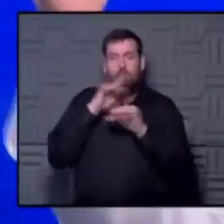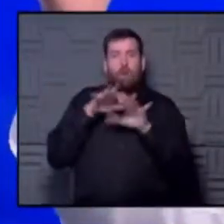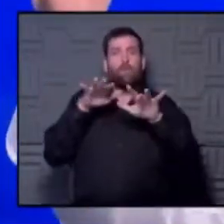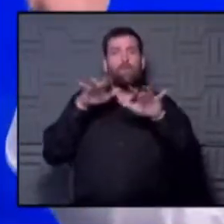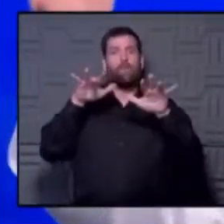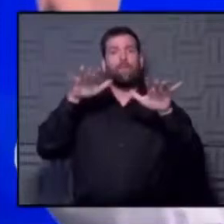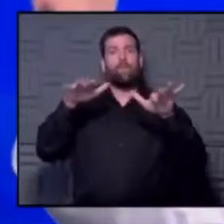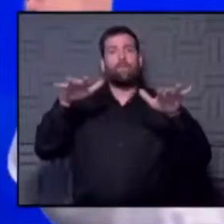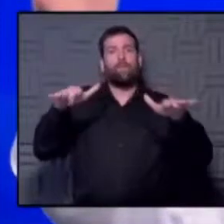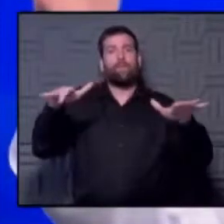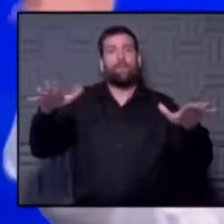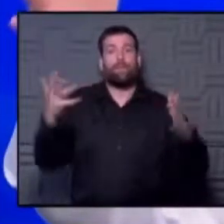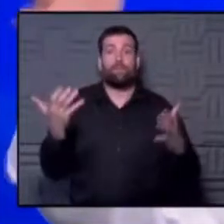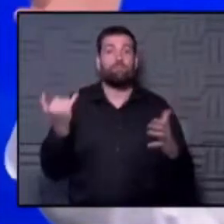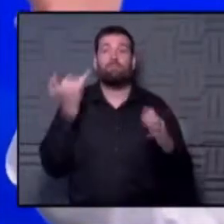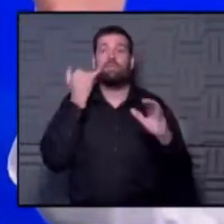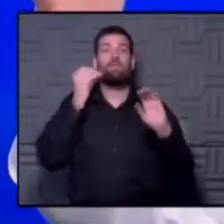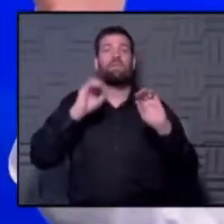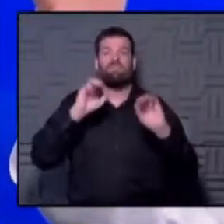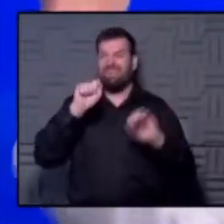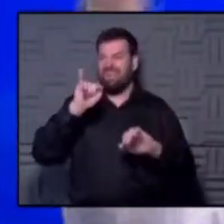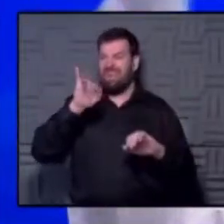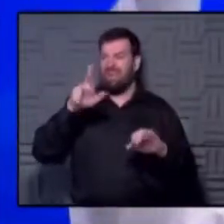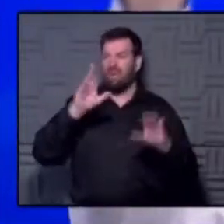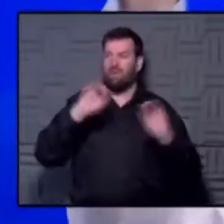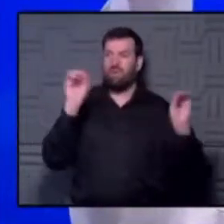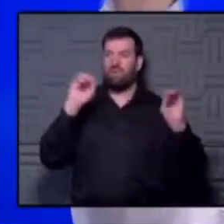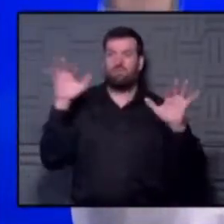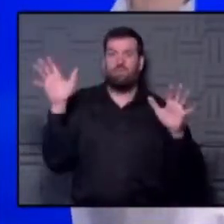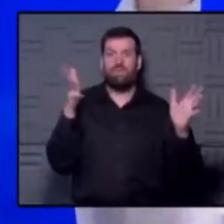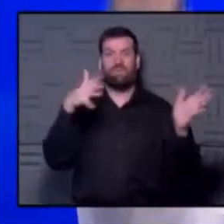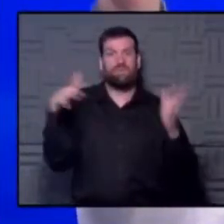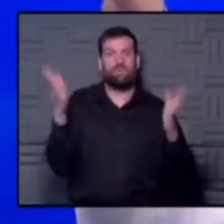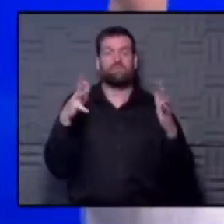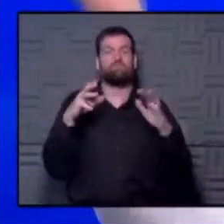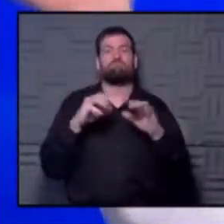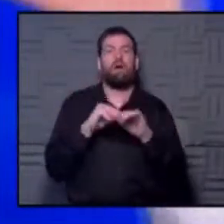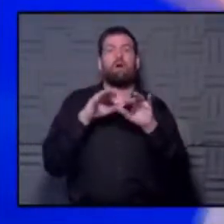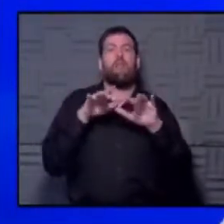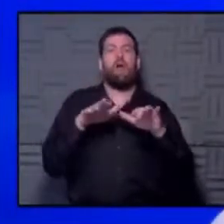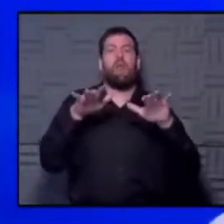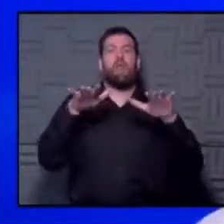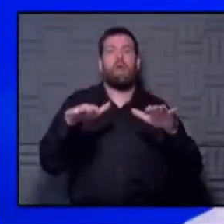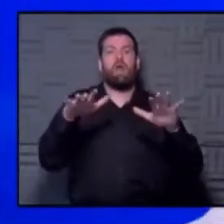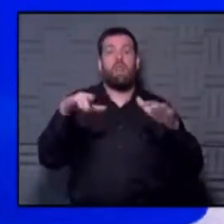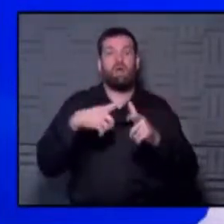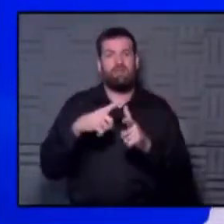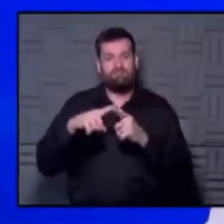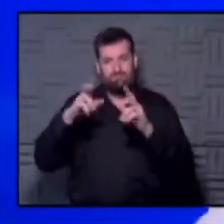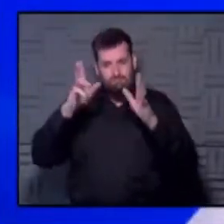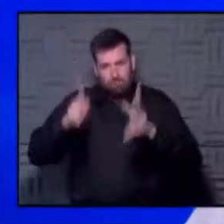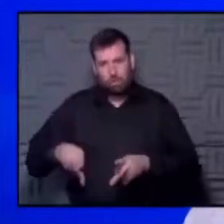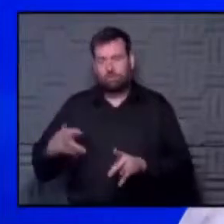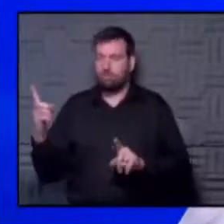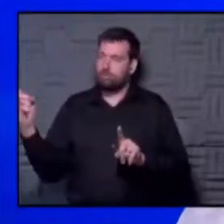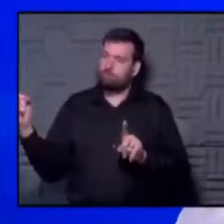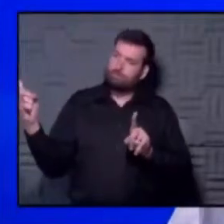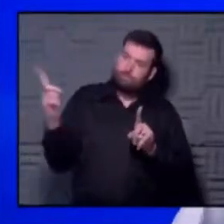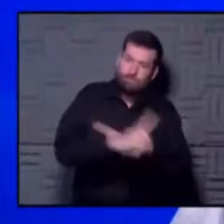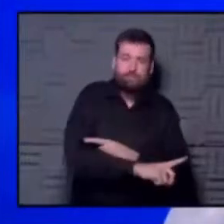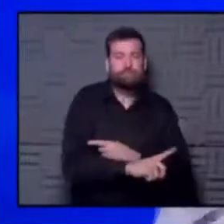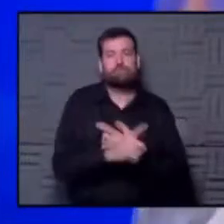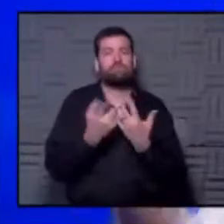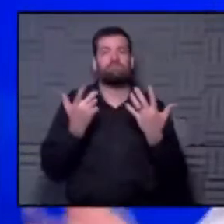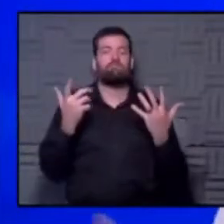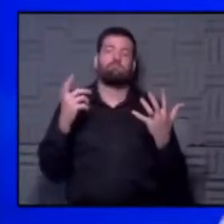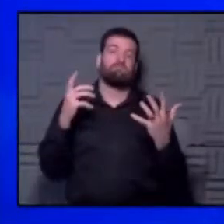just sit there. If there's no movement of the air in the room, the breath cloud just sits there, and somebody else walks through your breath cloud or is close to you, you're talking to each other, and your